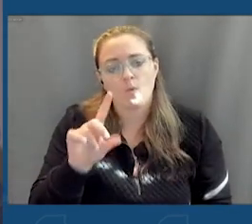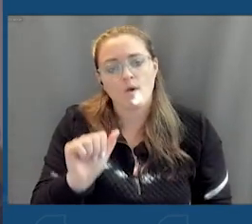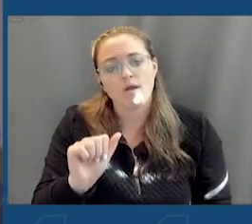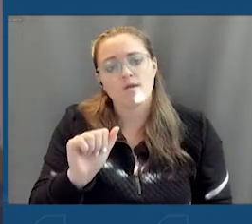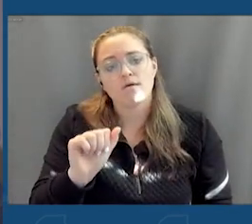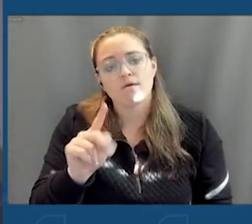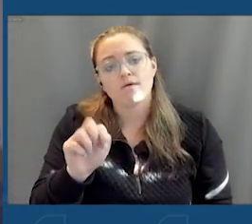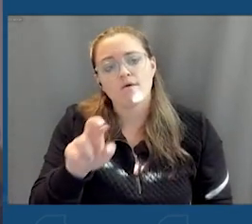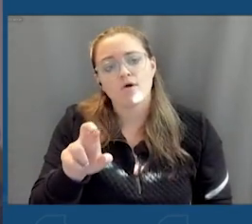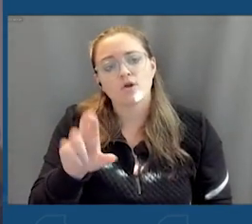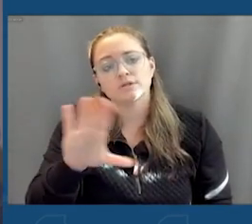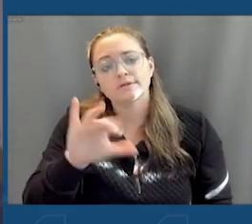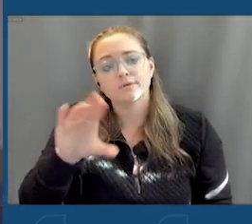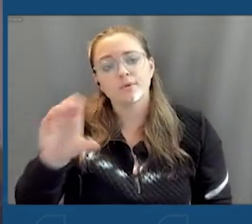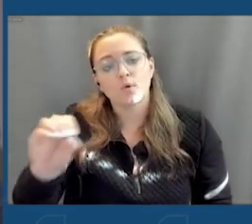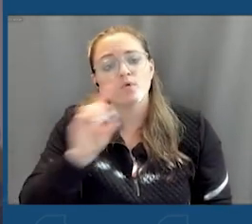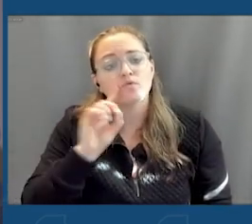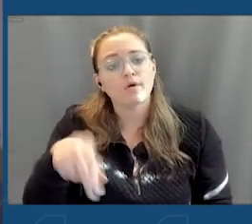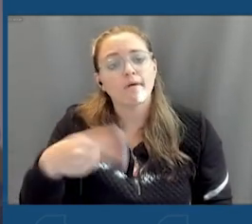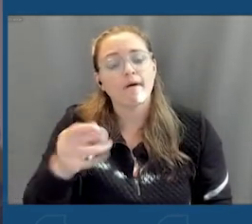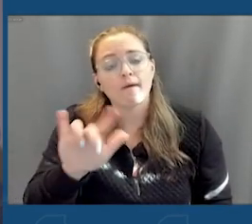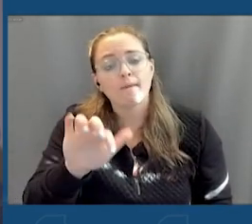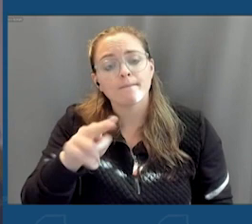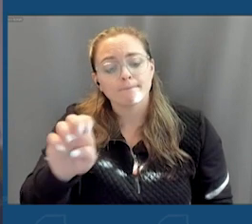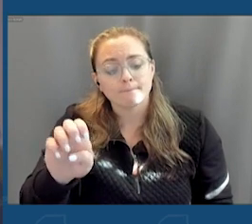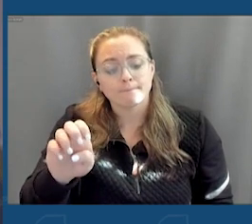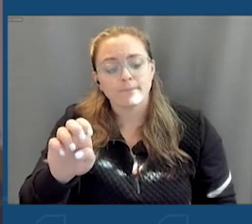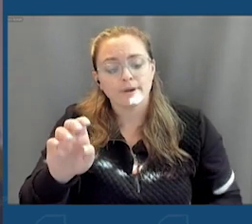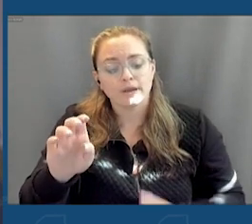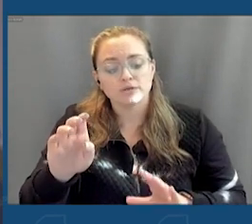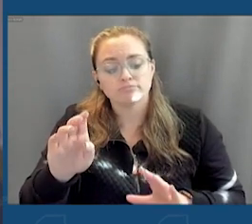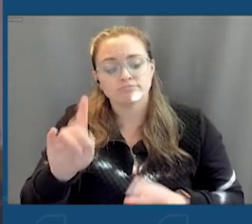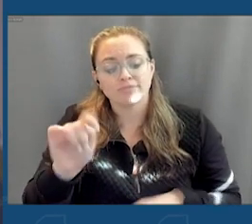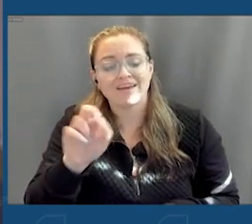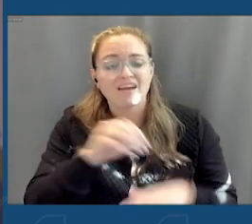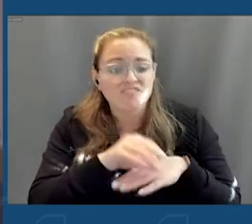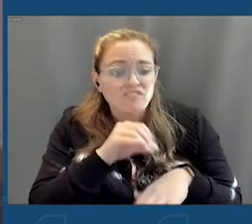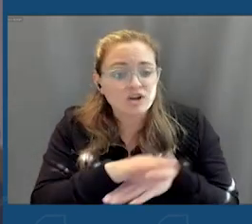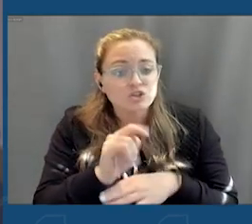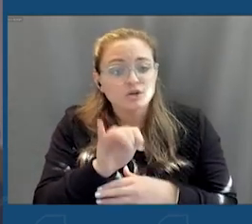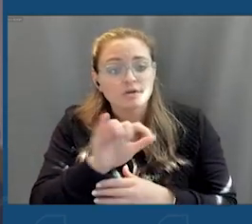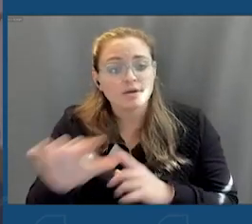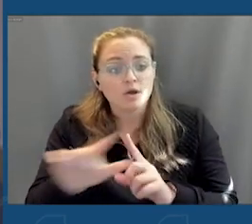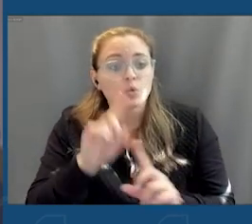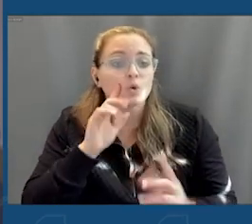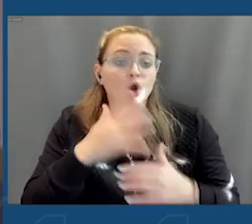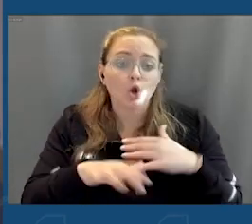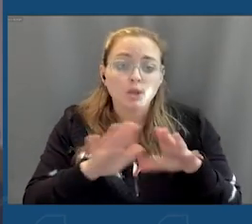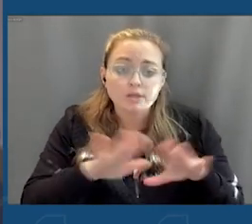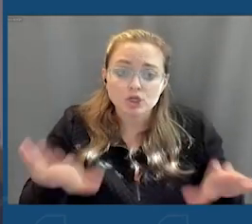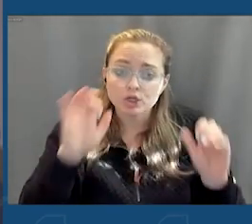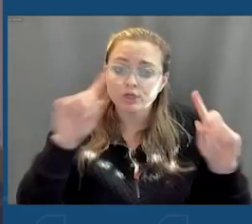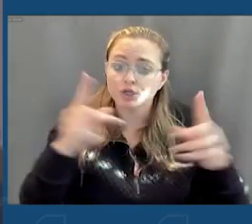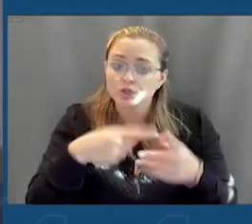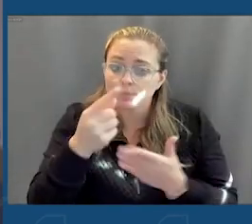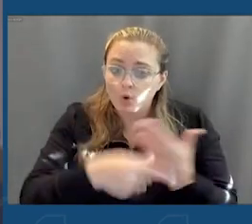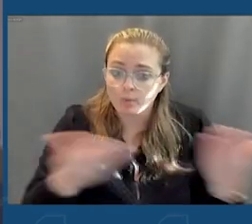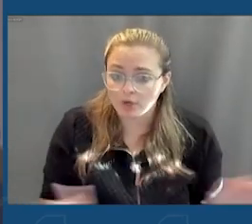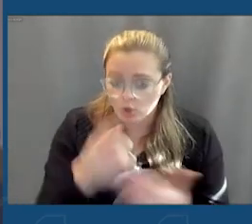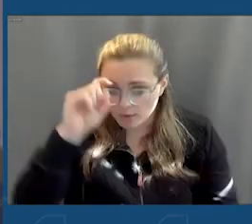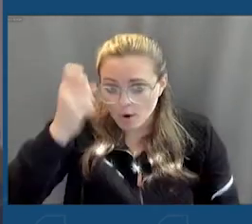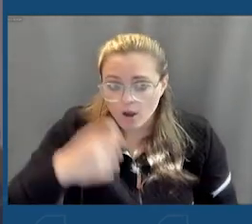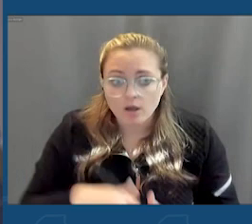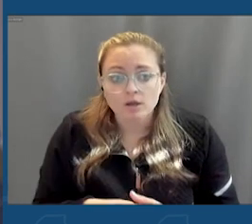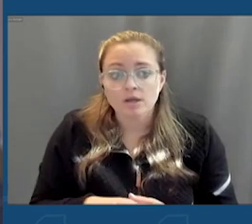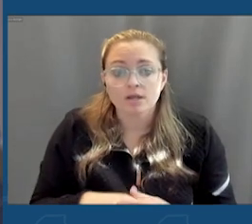Operating Officer of High Bridge Advisory Council. We are a community-based early childhood education program right here in the Bronx, or